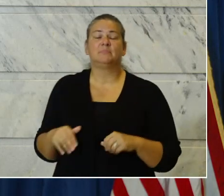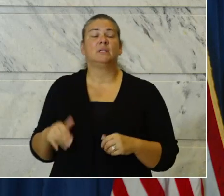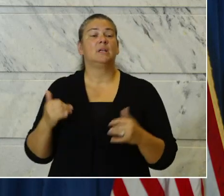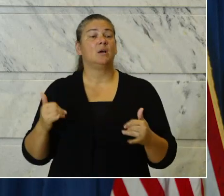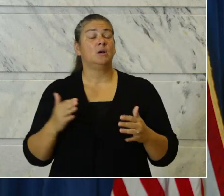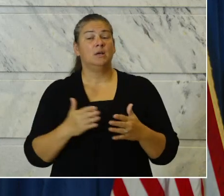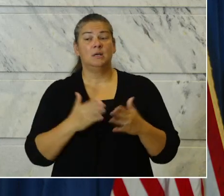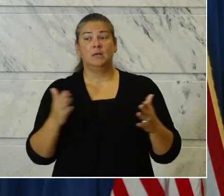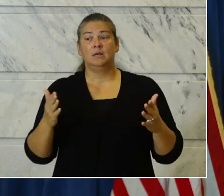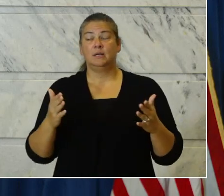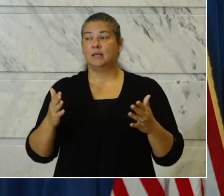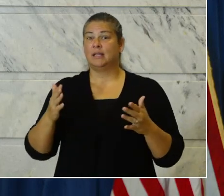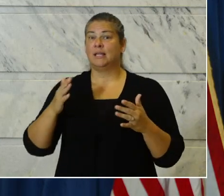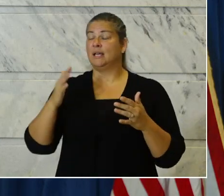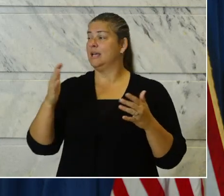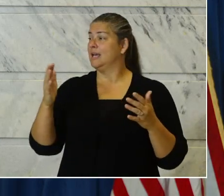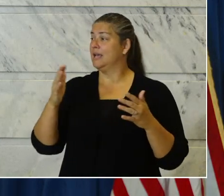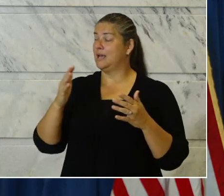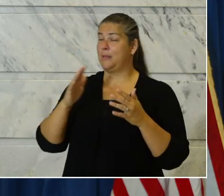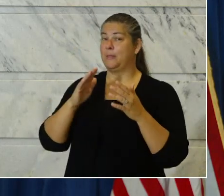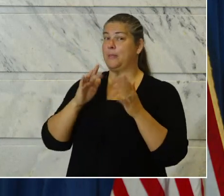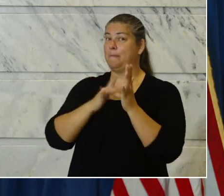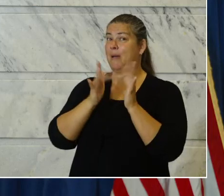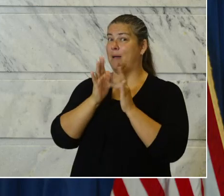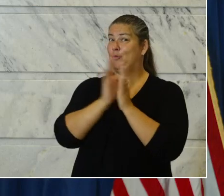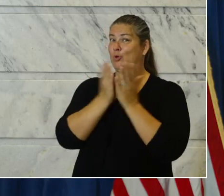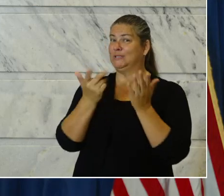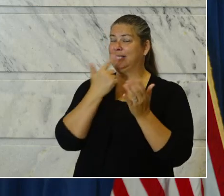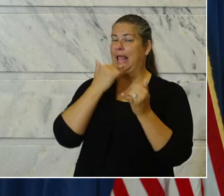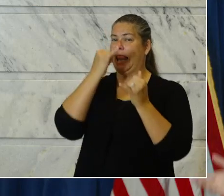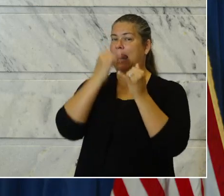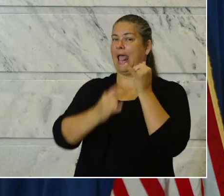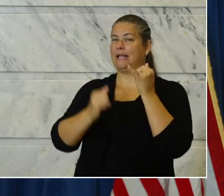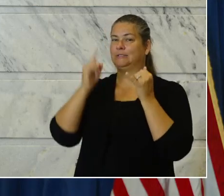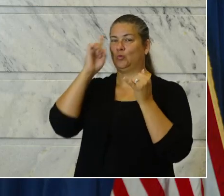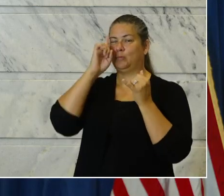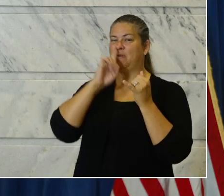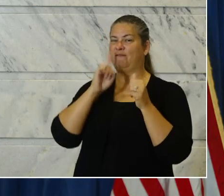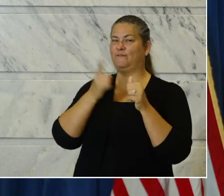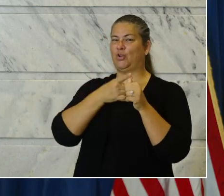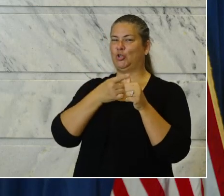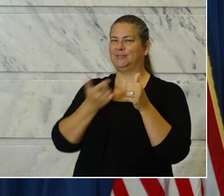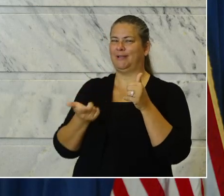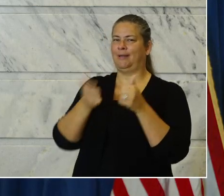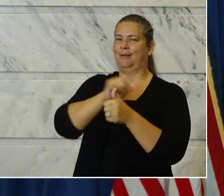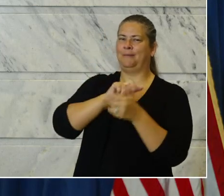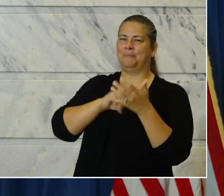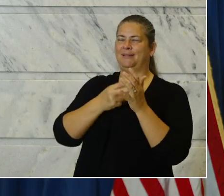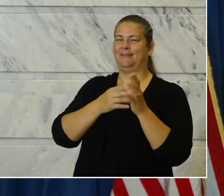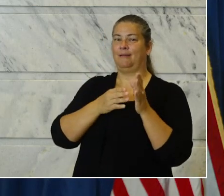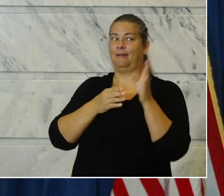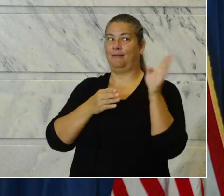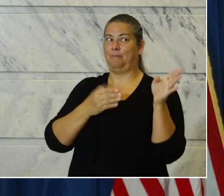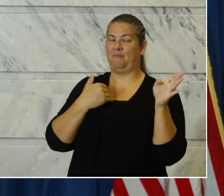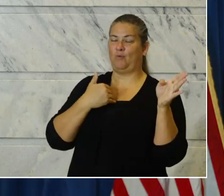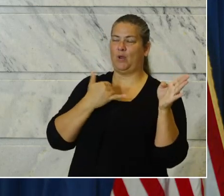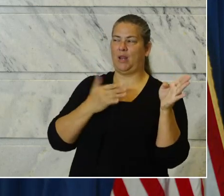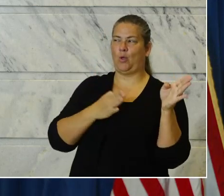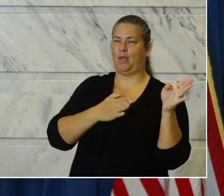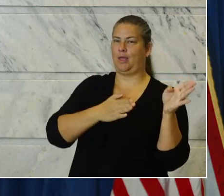says the last shall be first, and I think Debbie had to go last yesterday. So why don't you start us off?